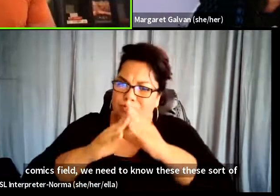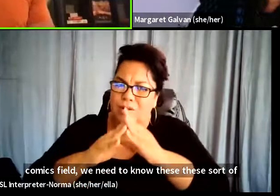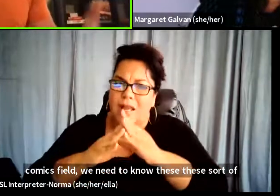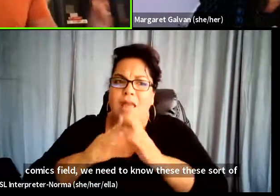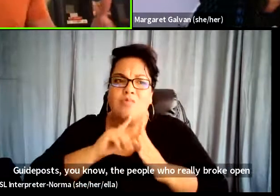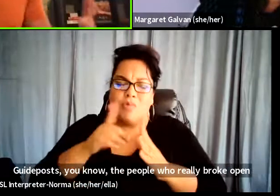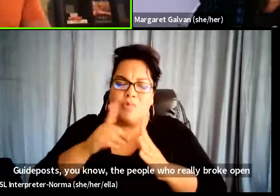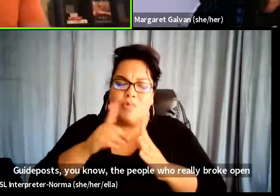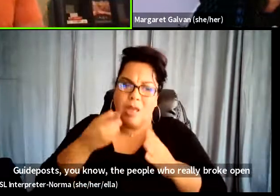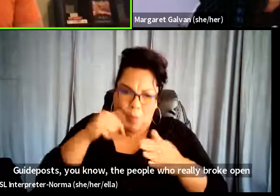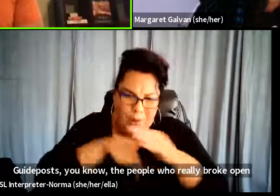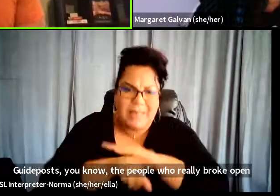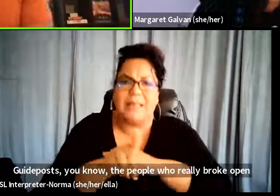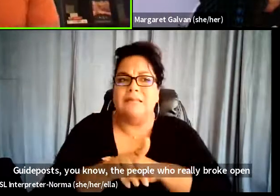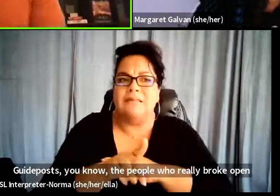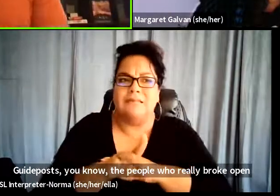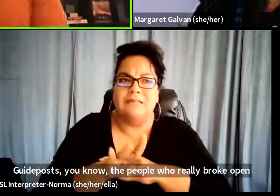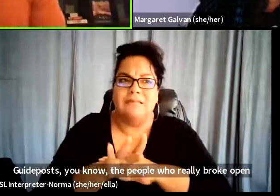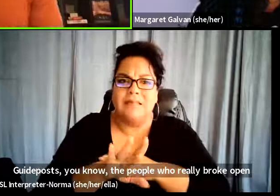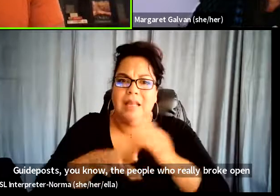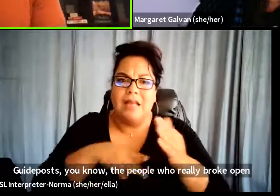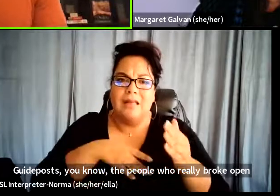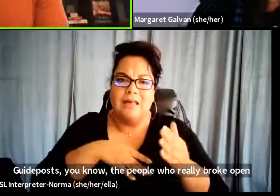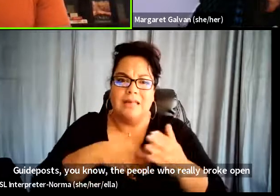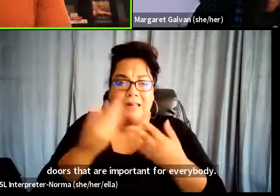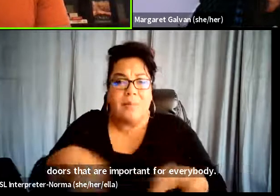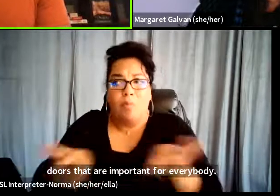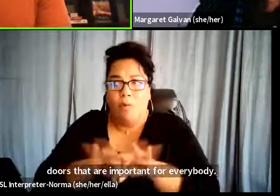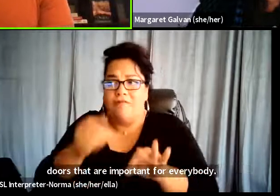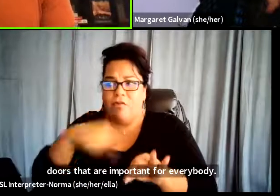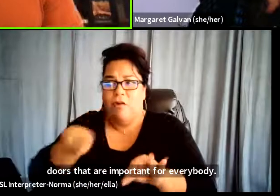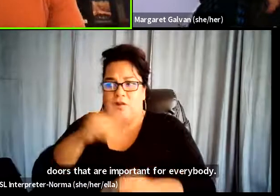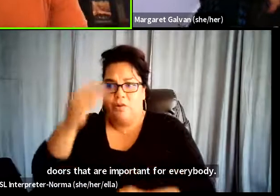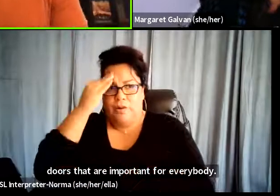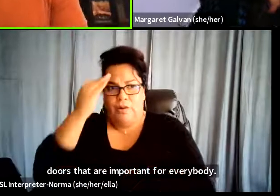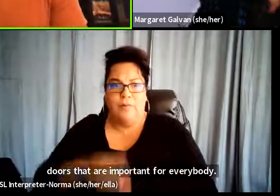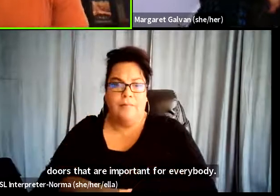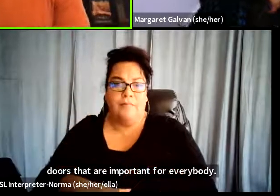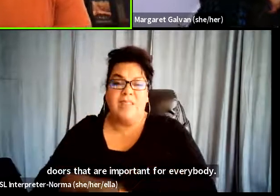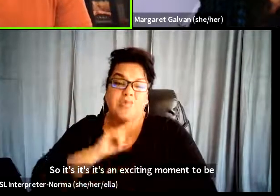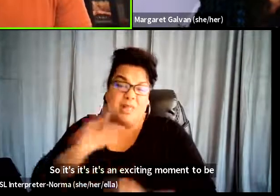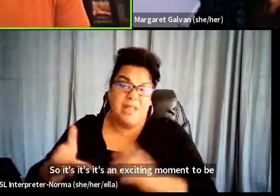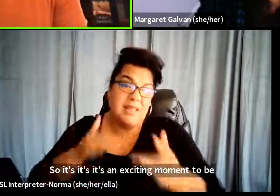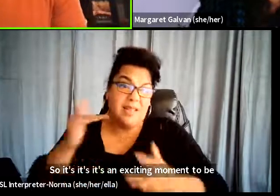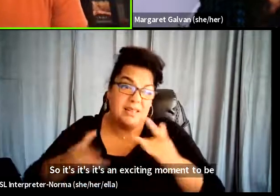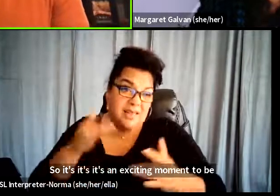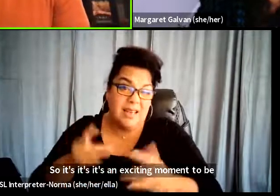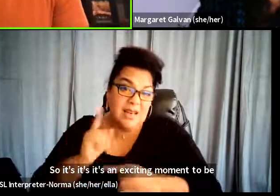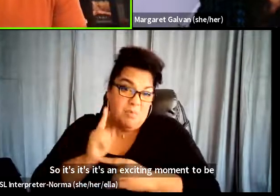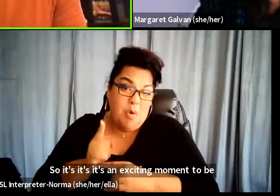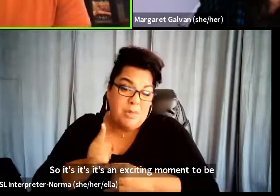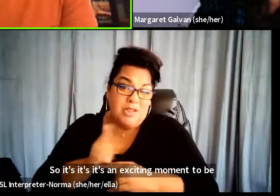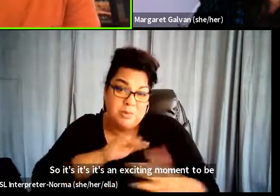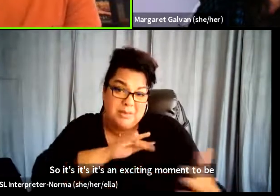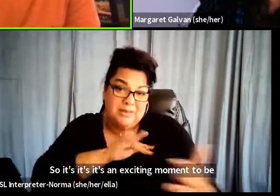are important for everybody. Um, so it's, it's, it's an exciting moment to be studying comics.